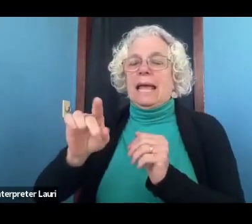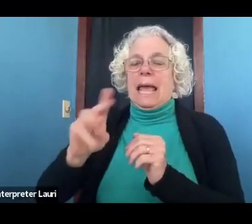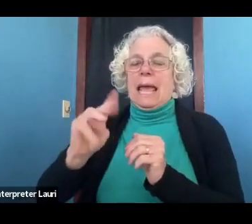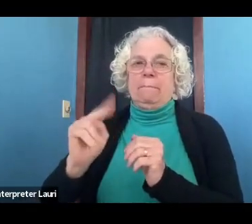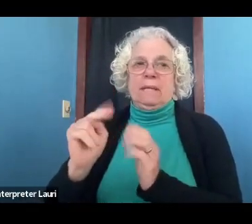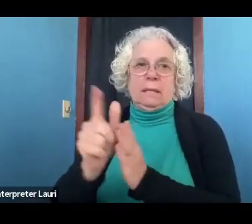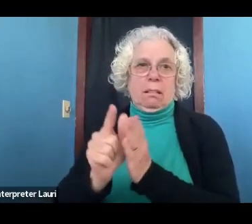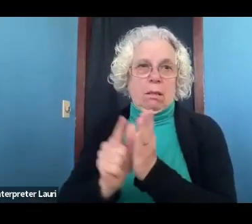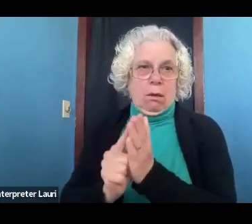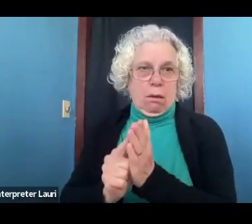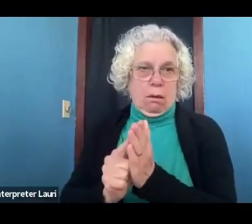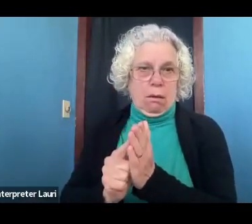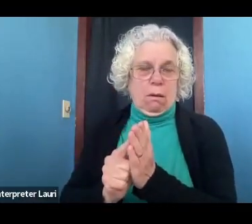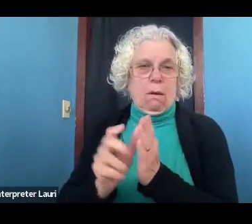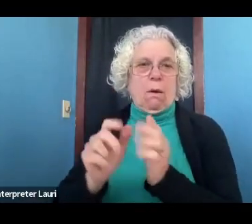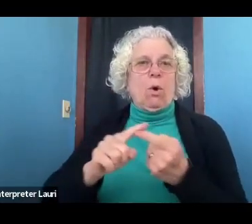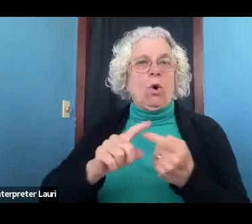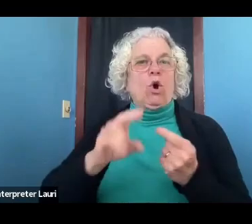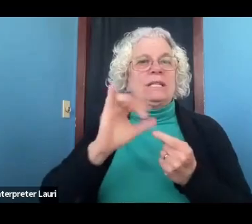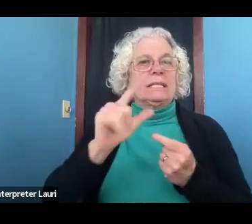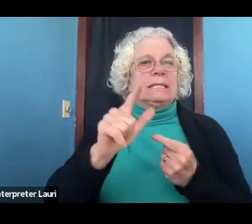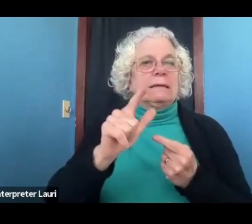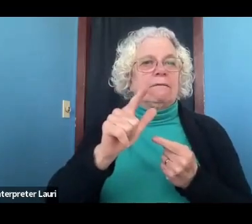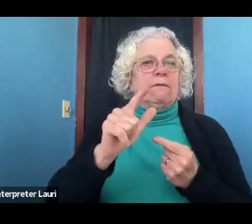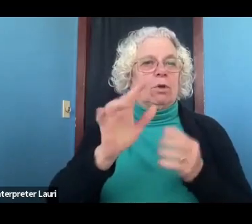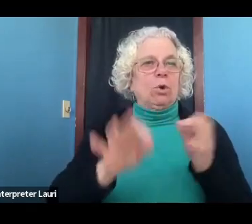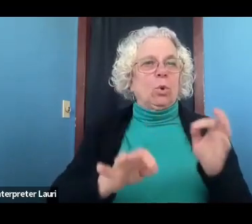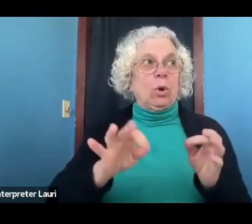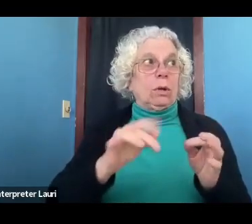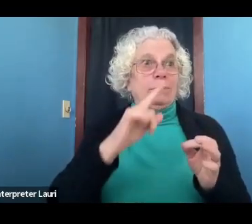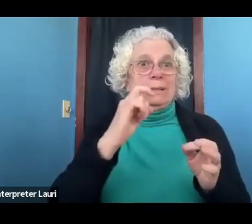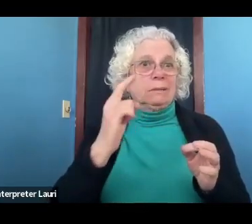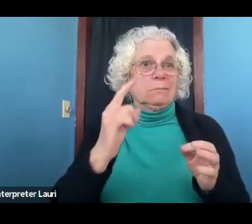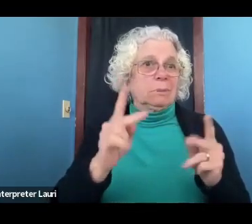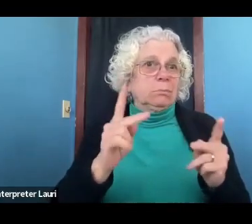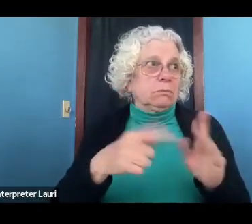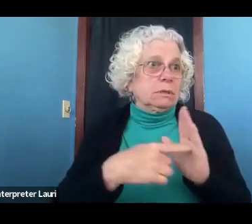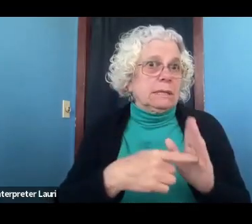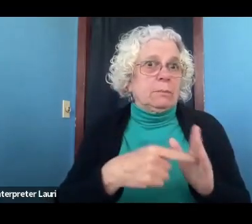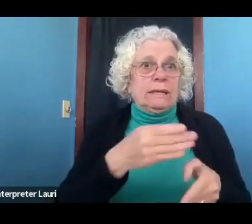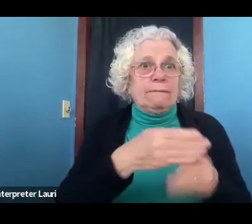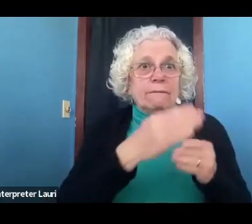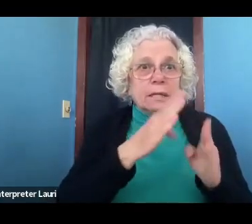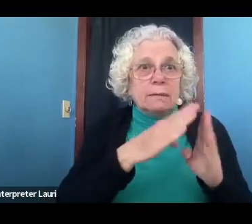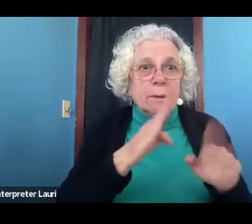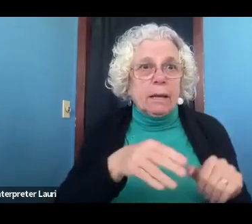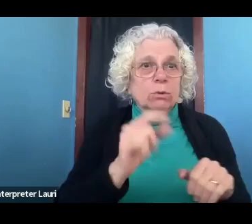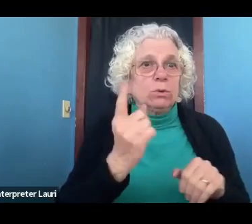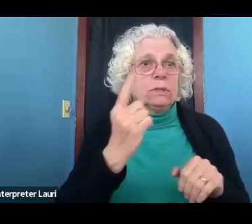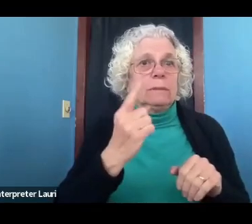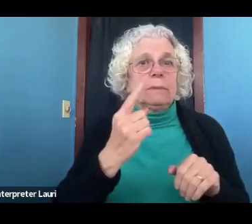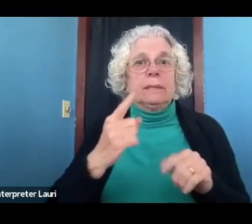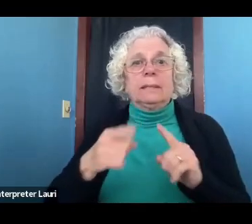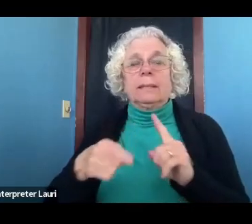hearings, civil court for evictions, all sorts of things, as well as consumer